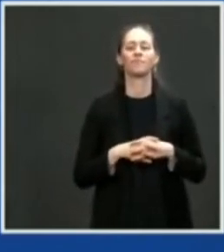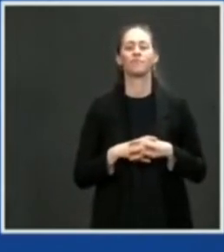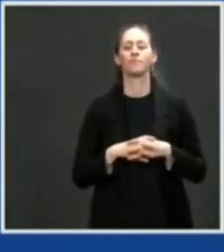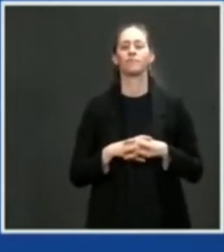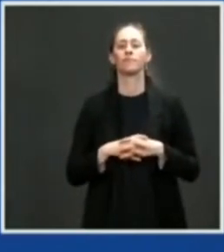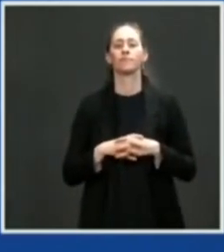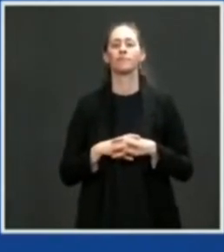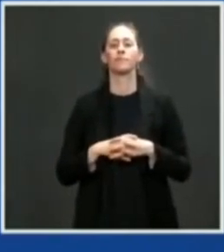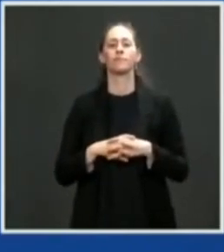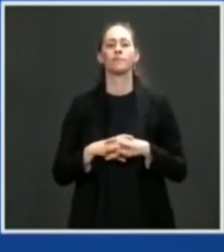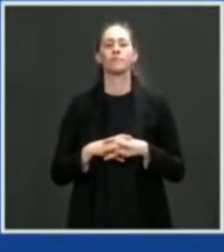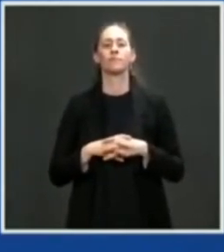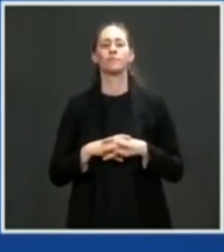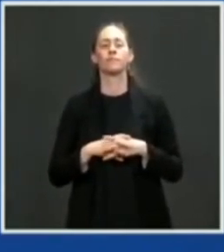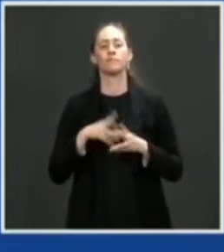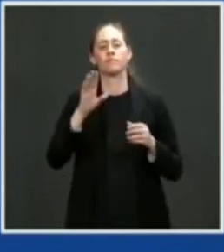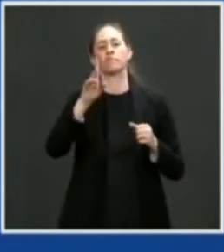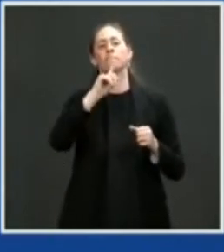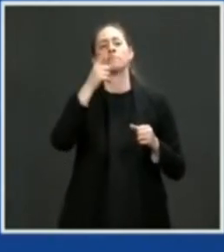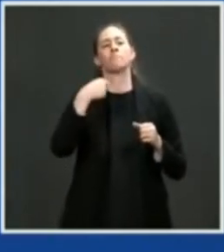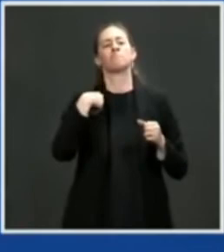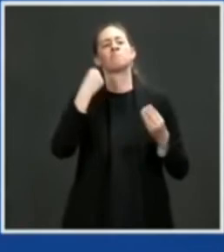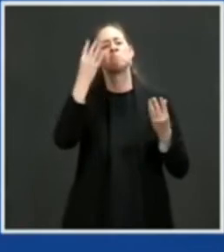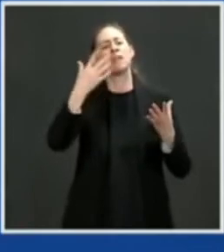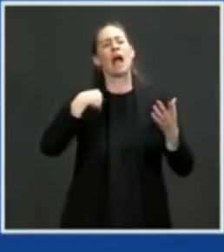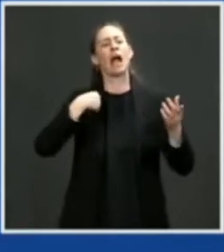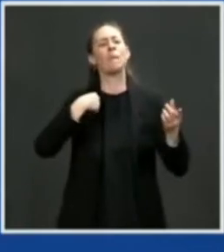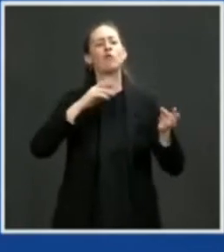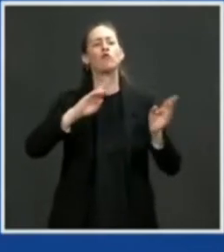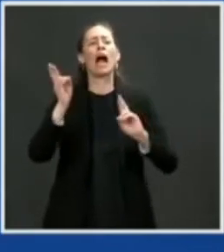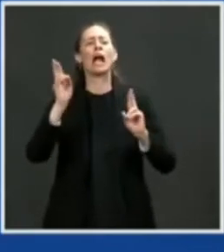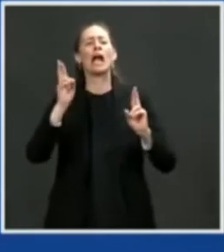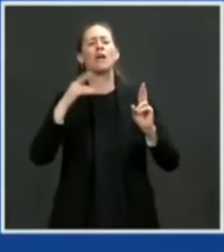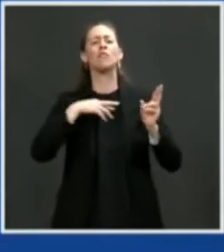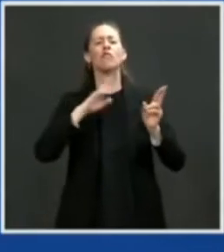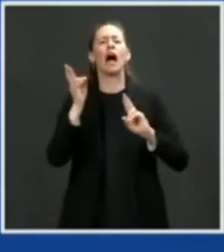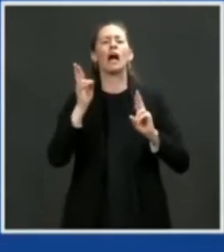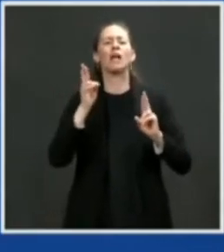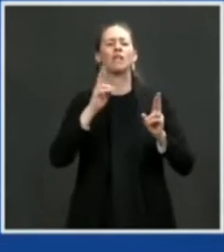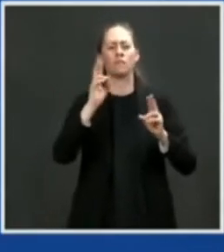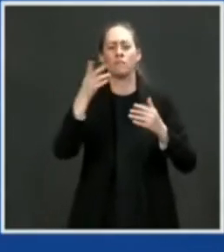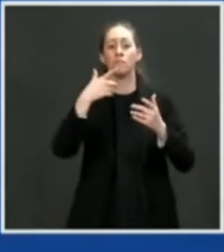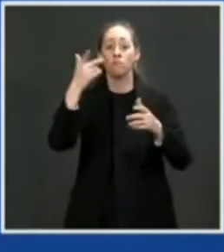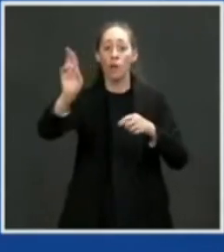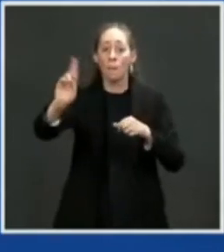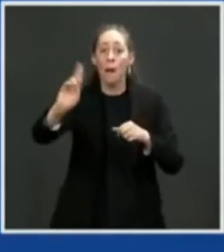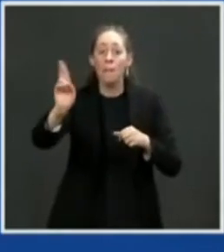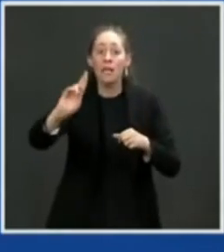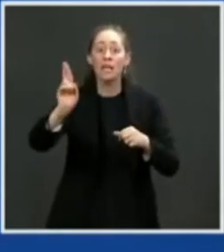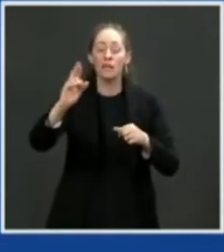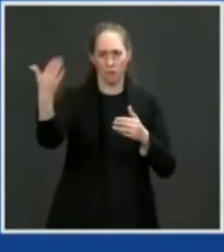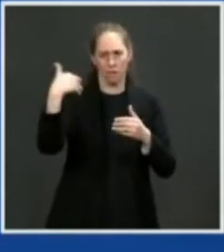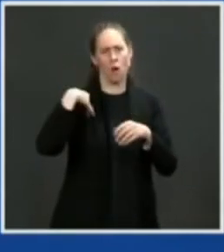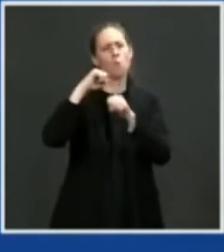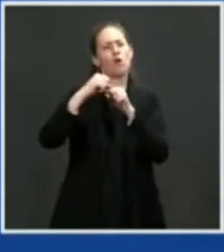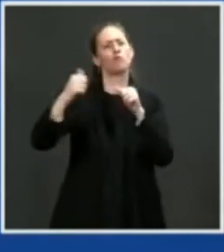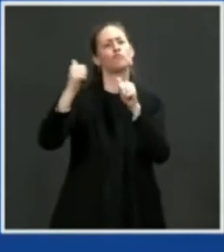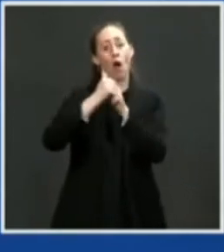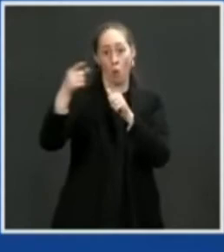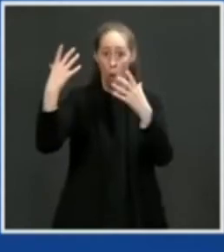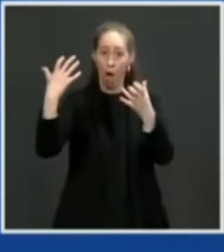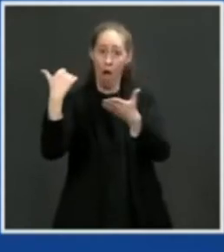but I'm ready to work with any Republican Who votes for me who wants to help and do what I solve say the